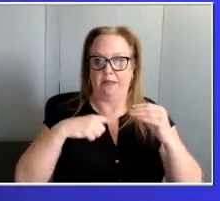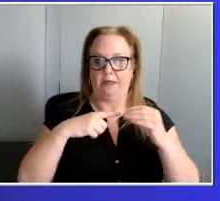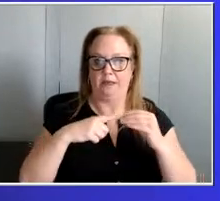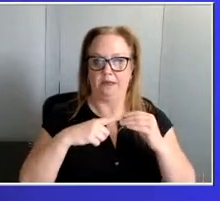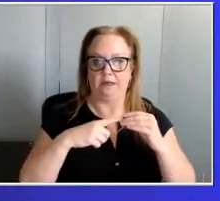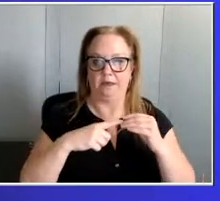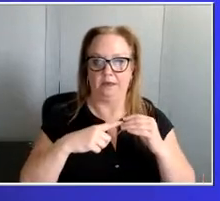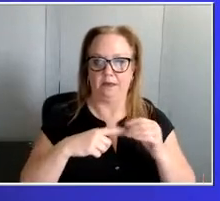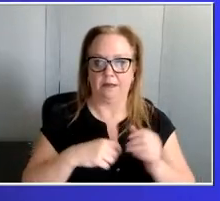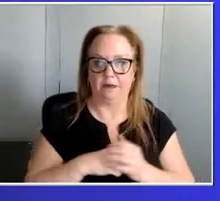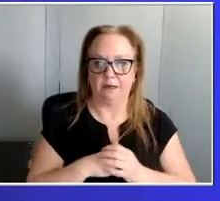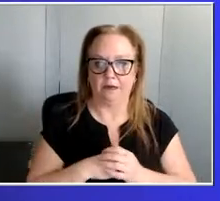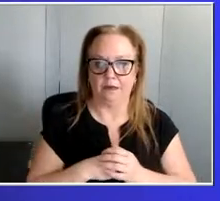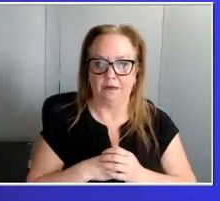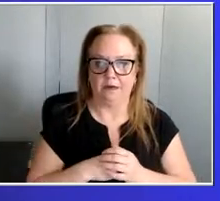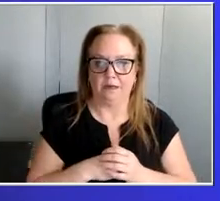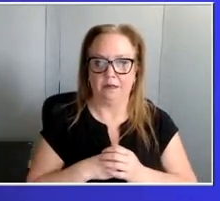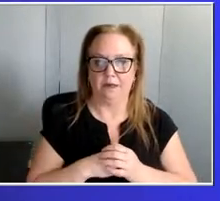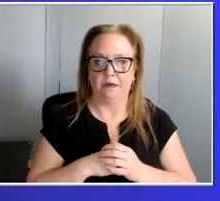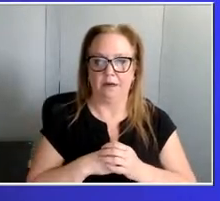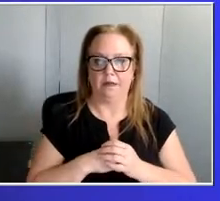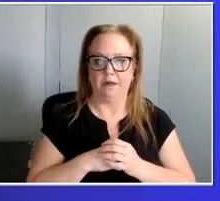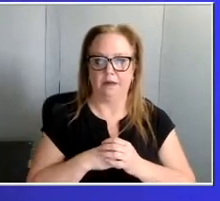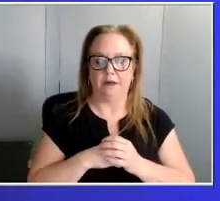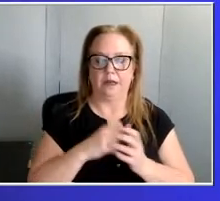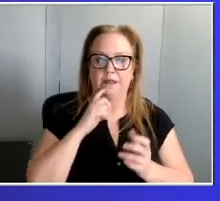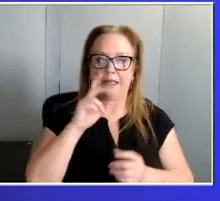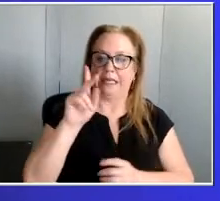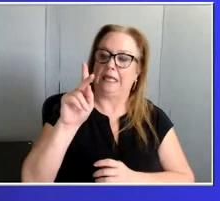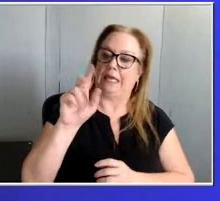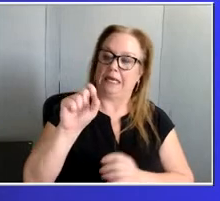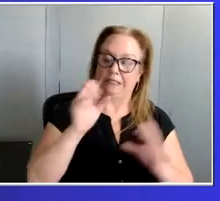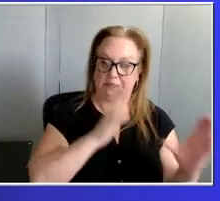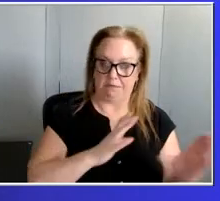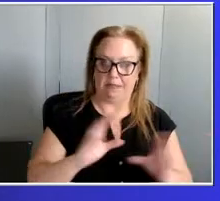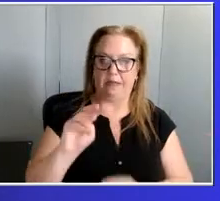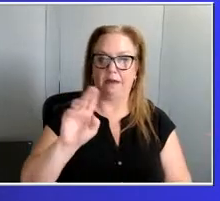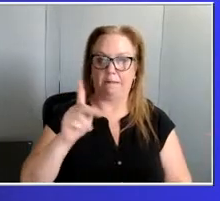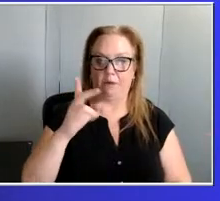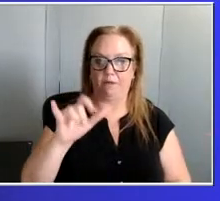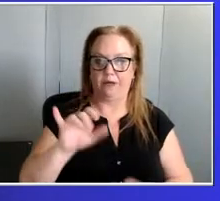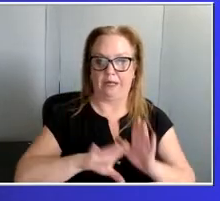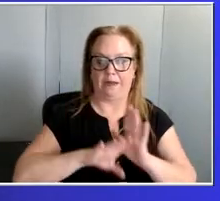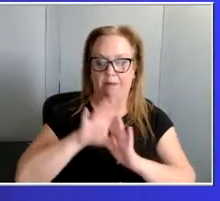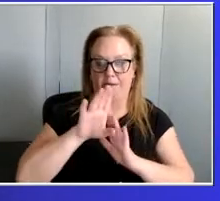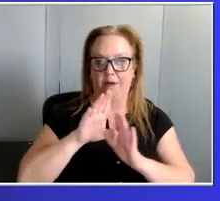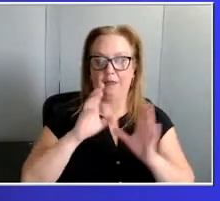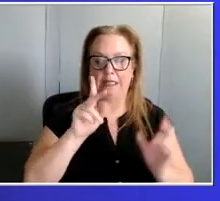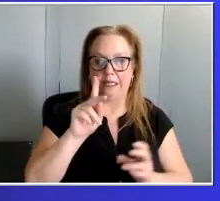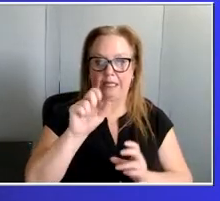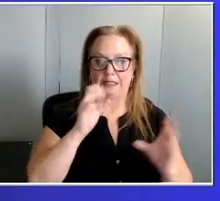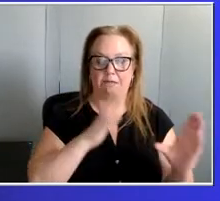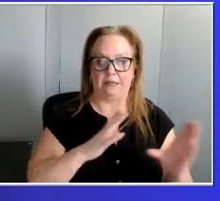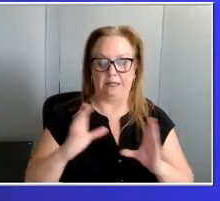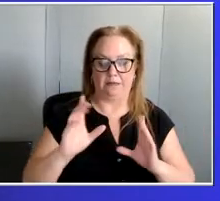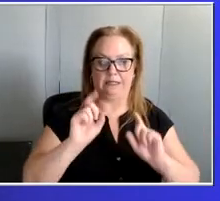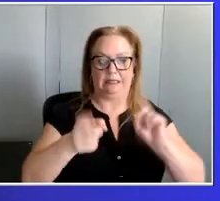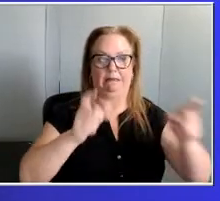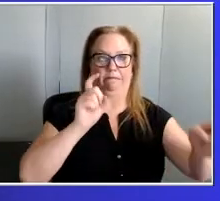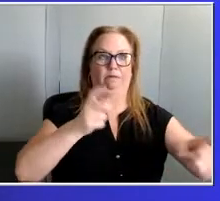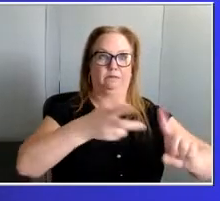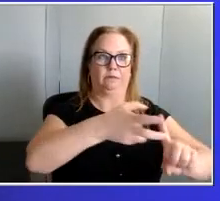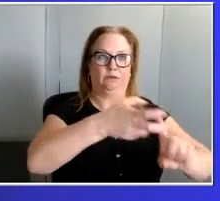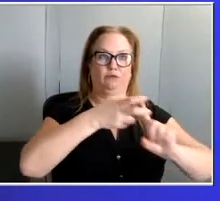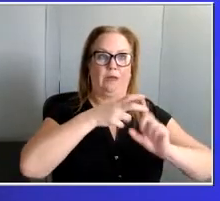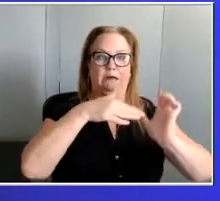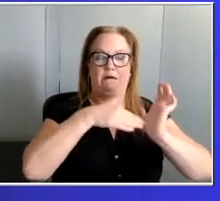Murphy, came up with the Kansas plan, and the whole idea was to put incentives out there to attract